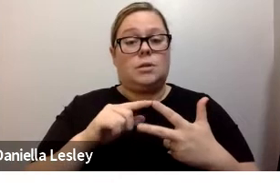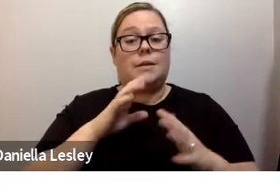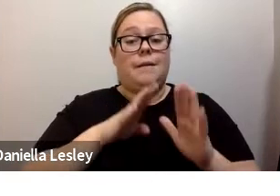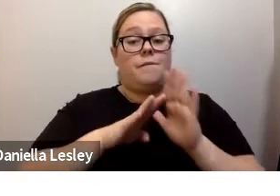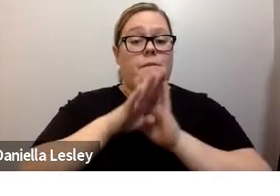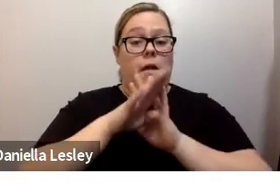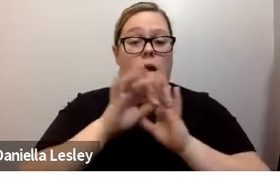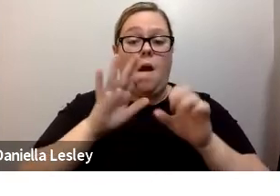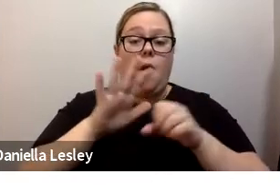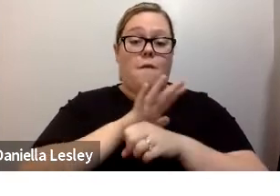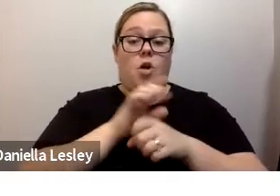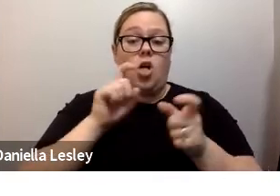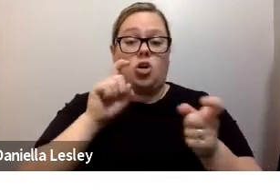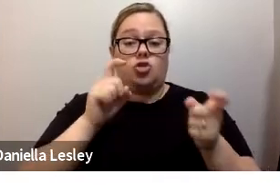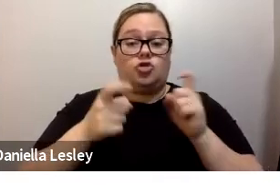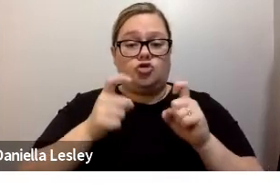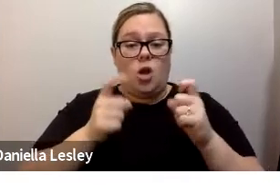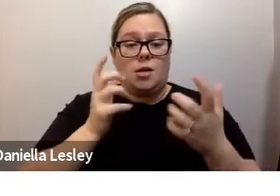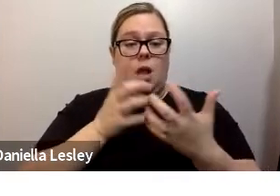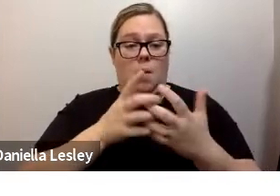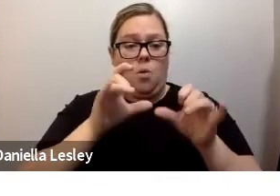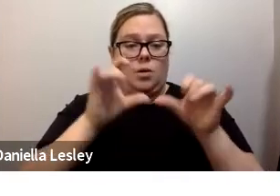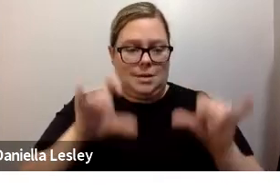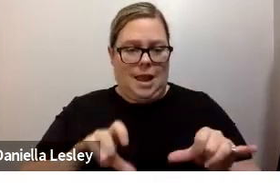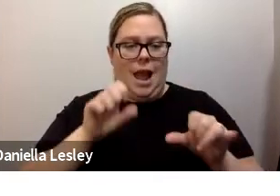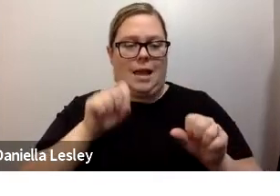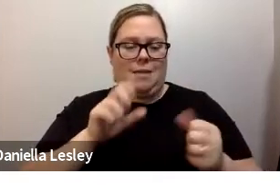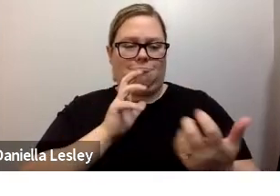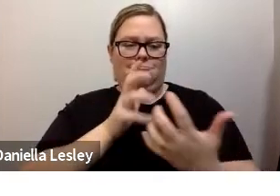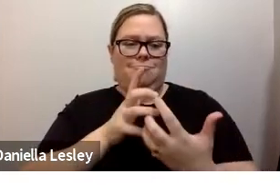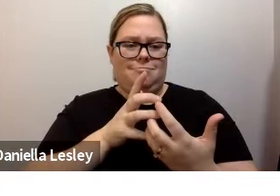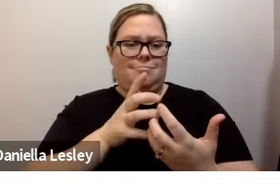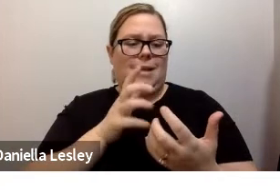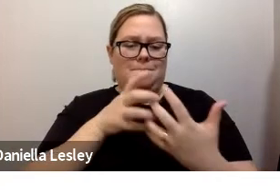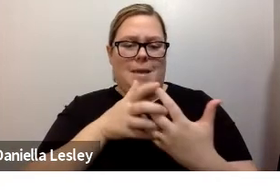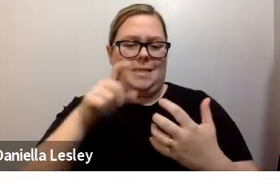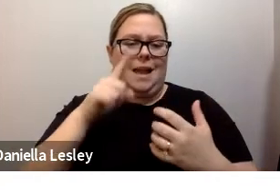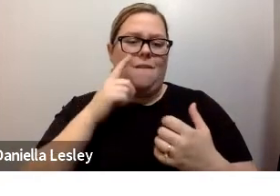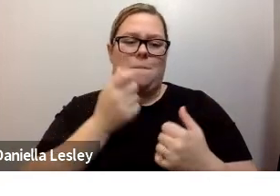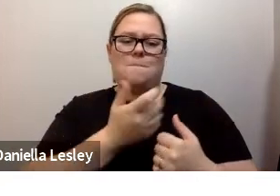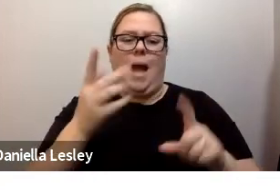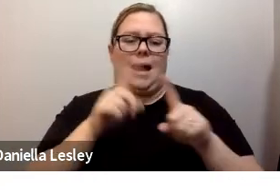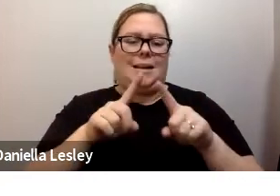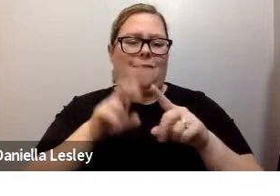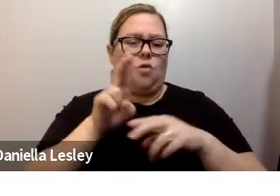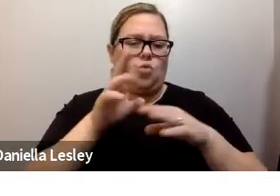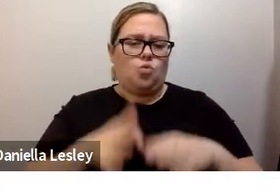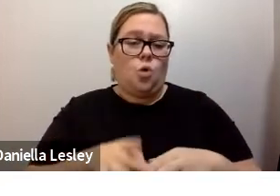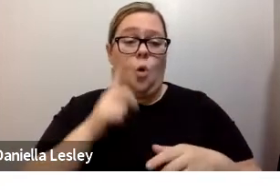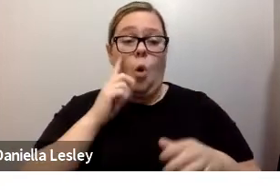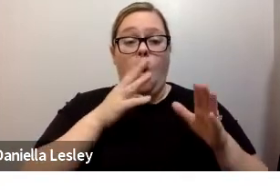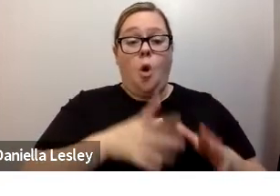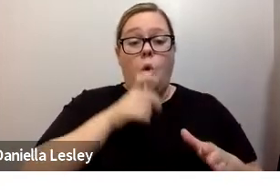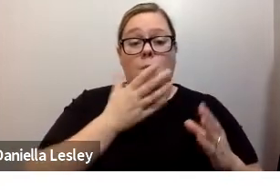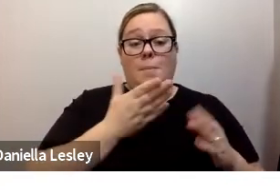fully adjustable system that can meet the needs of a wide range of users. So from an individual that may be post-stroke, that